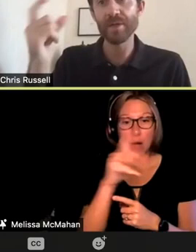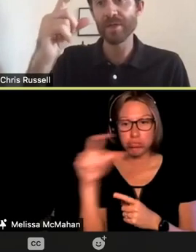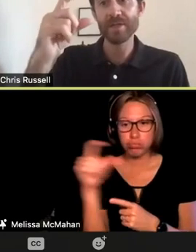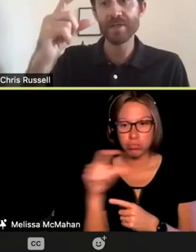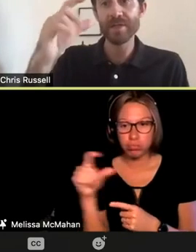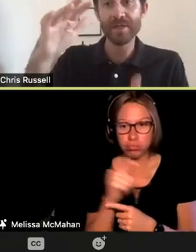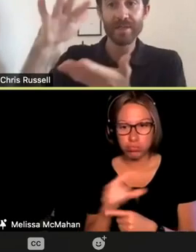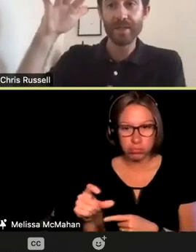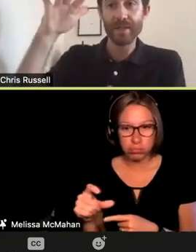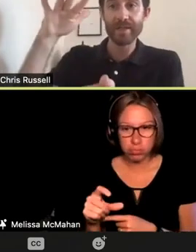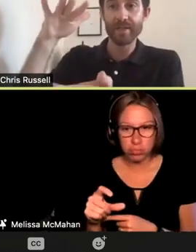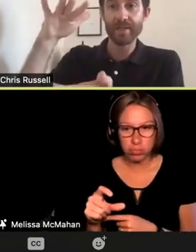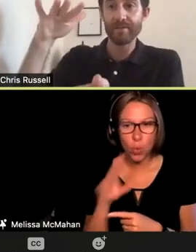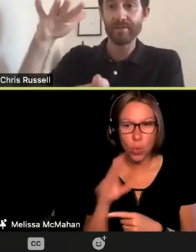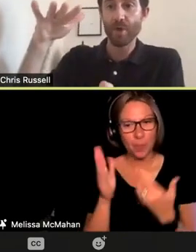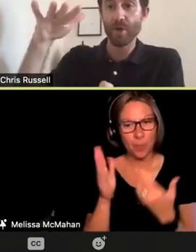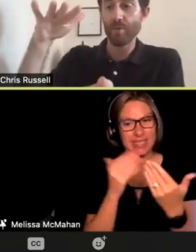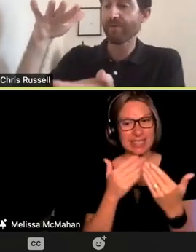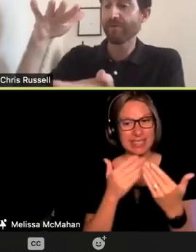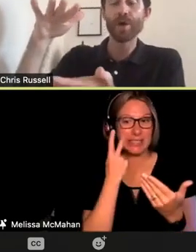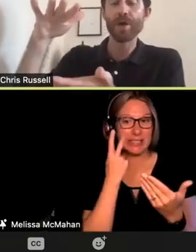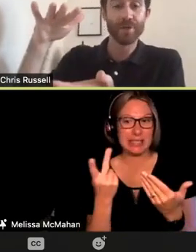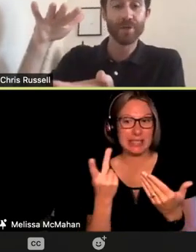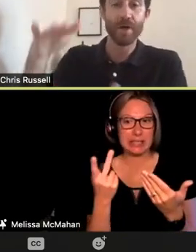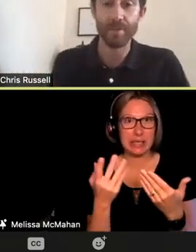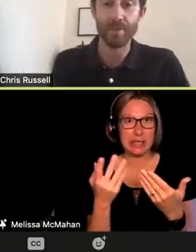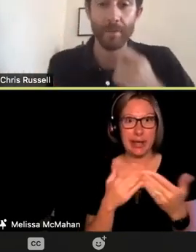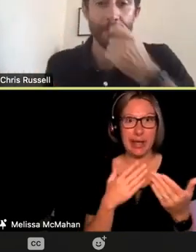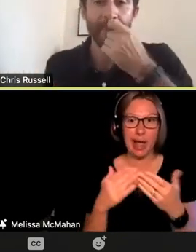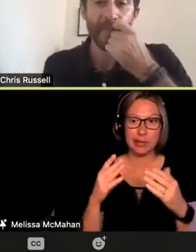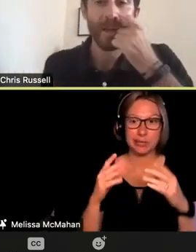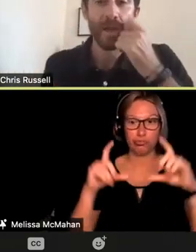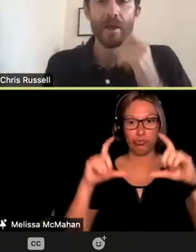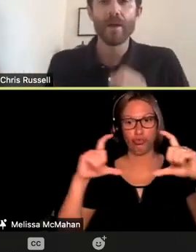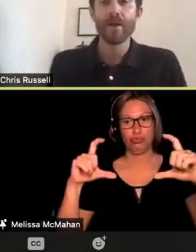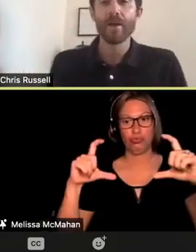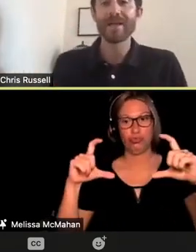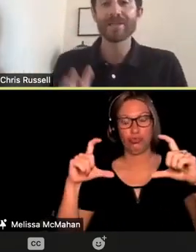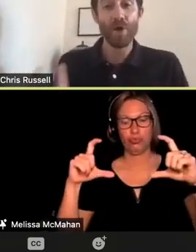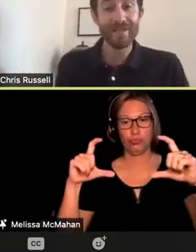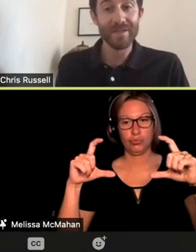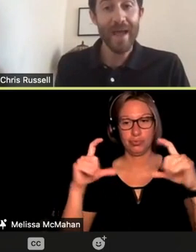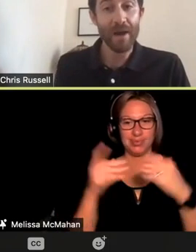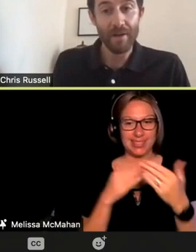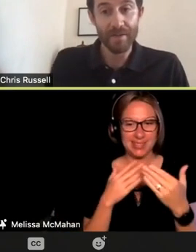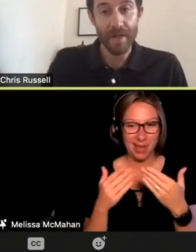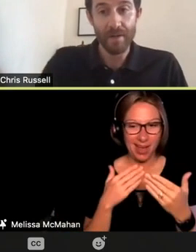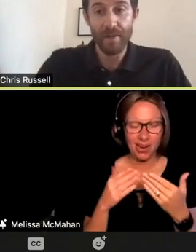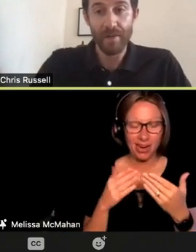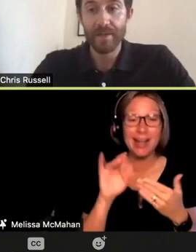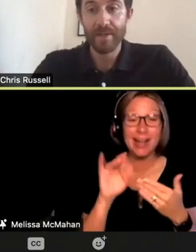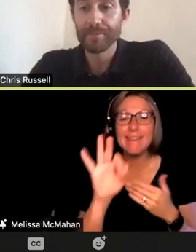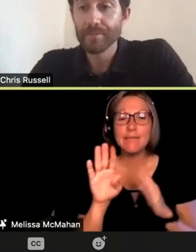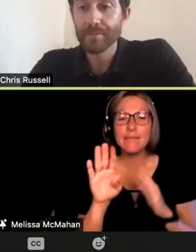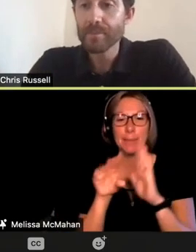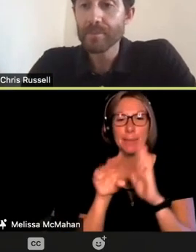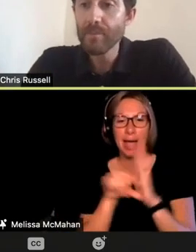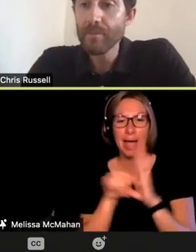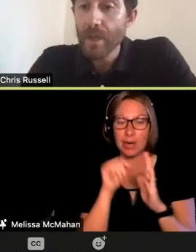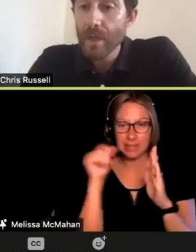That's going to be just as easy to see as a 4-inch tall symbol, as long as the background's not